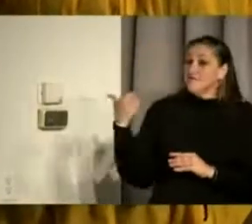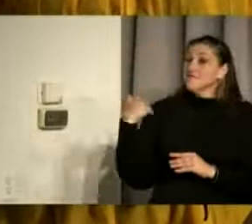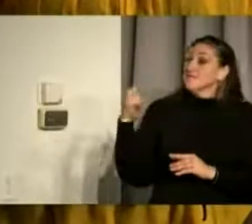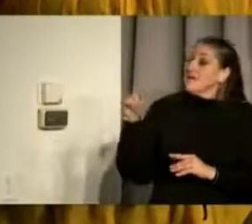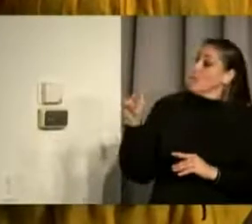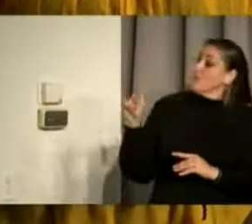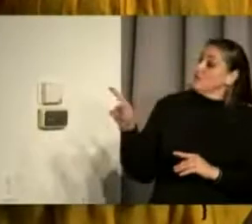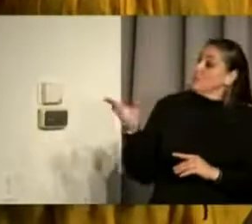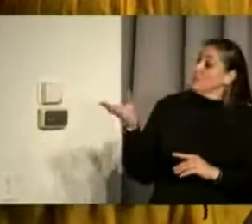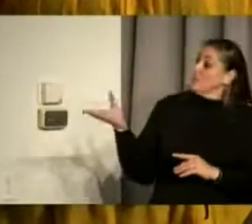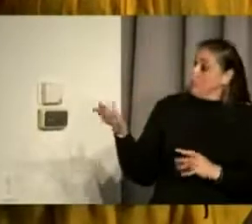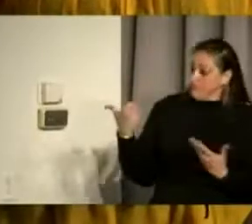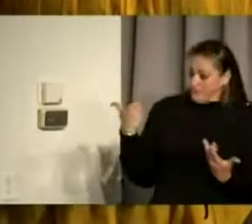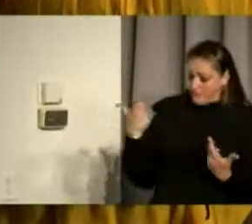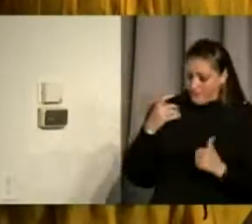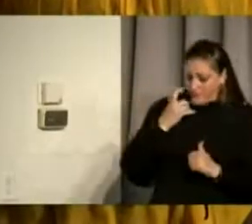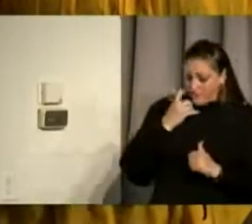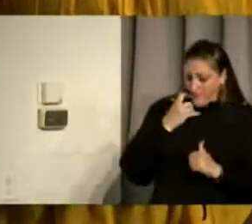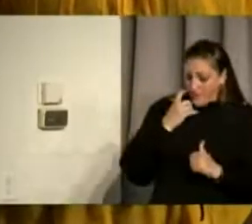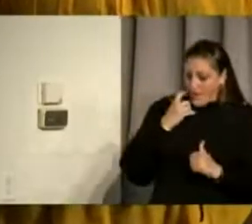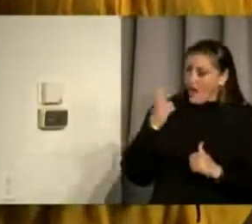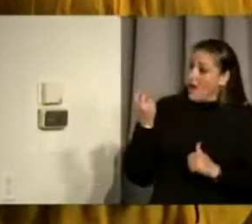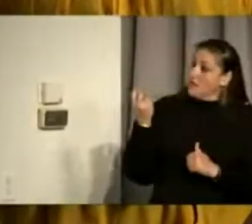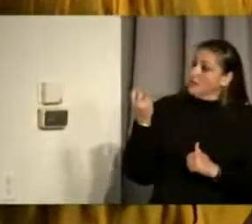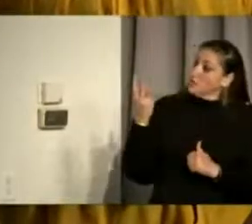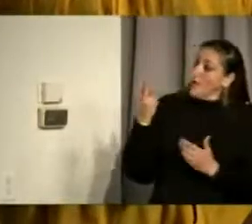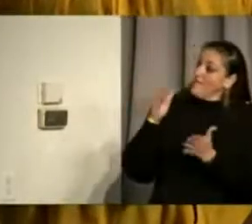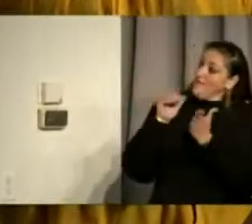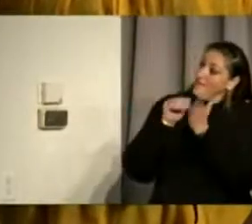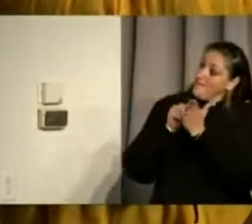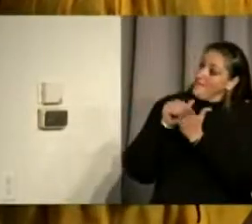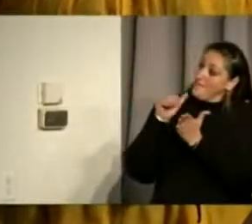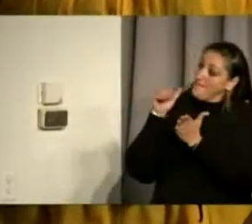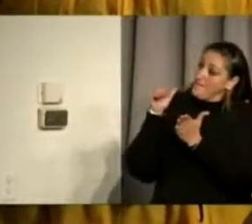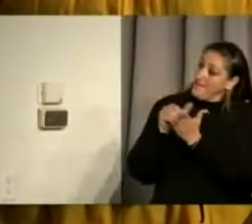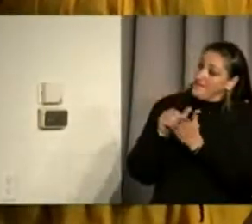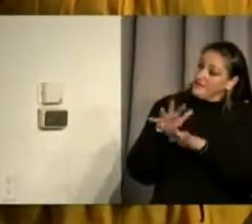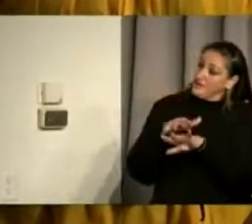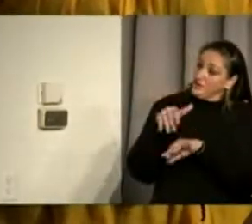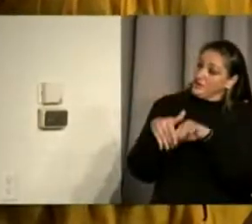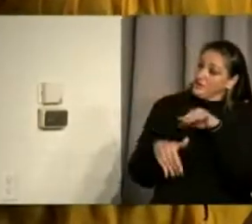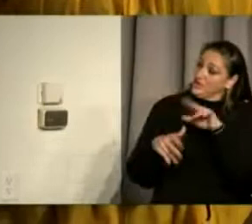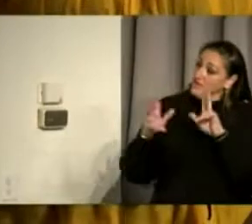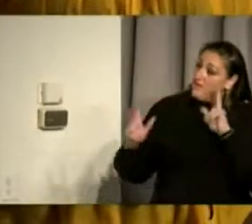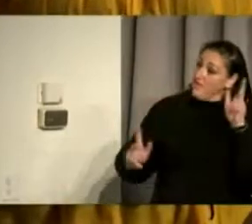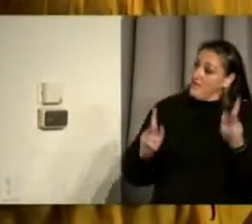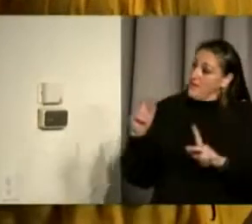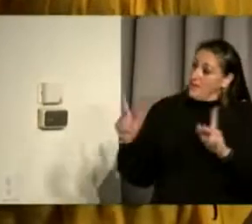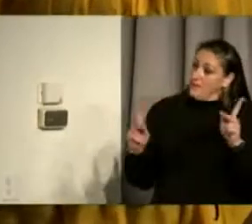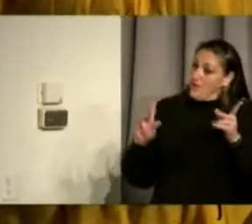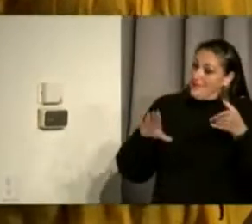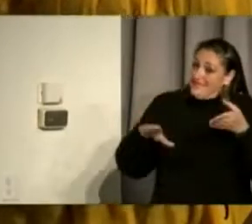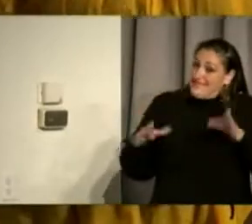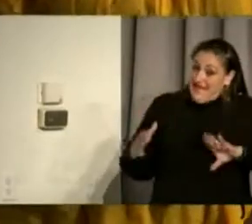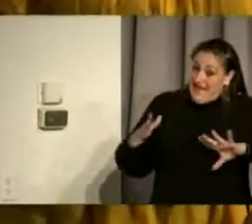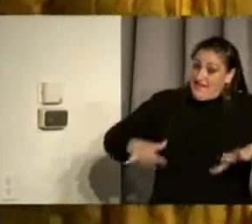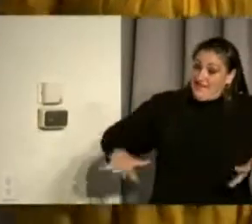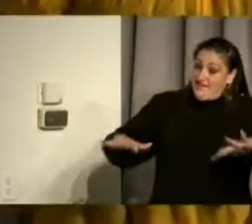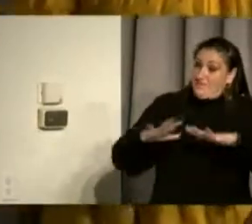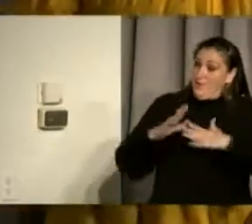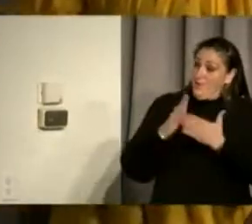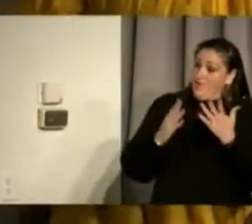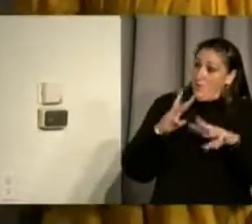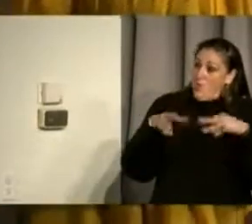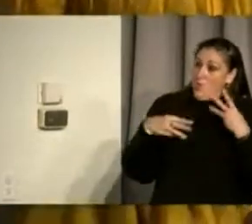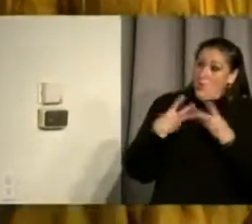question is this: 12 million indigenous people died in this part of the world